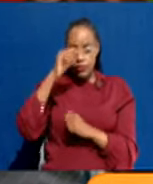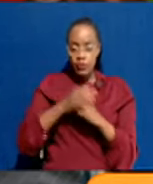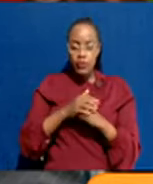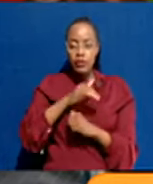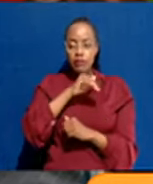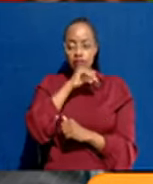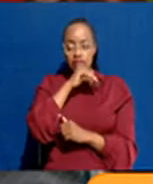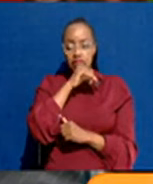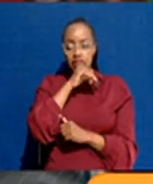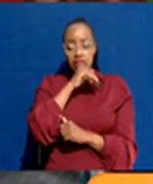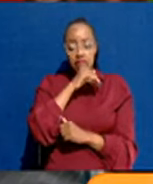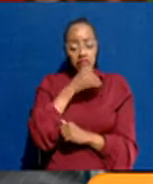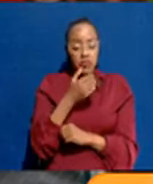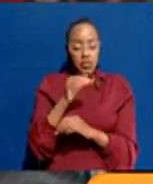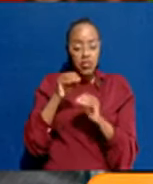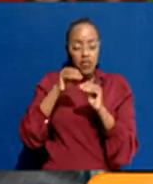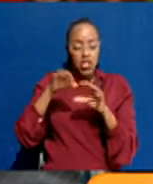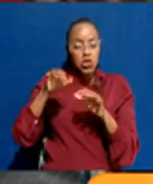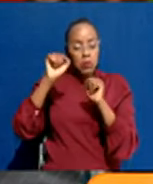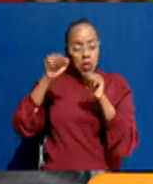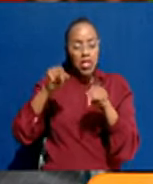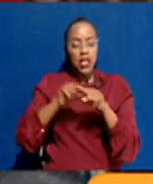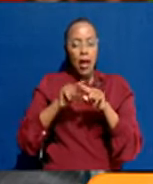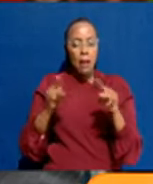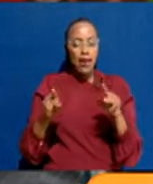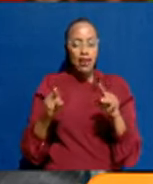Raila compromised, but